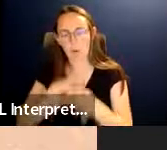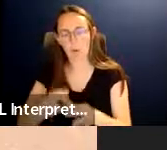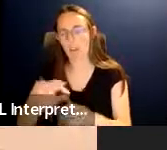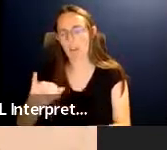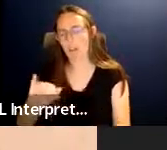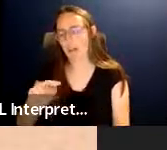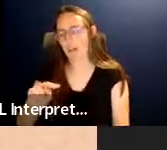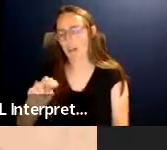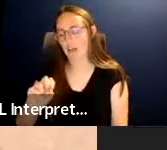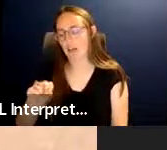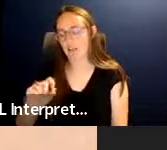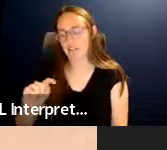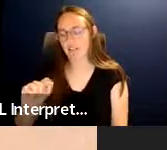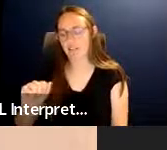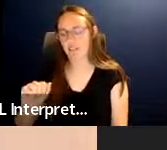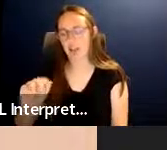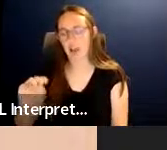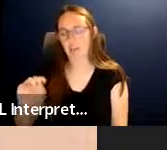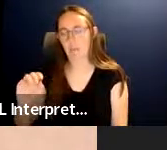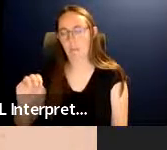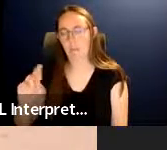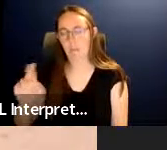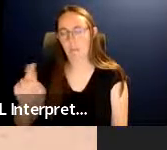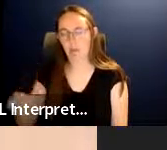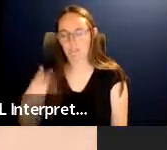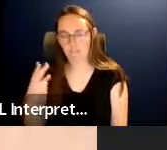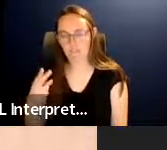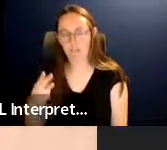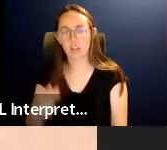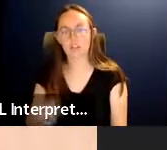side. So I'm going to grab my Instamorph.